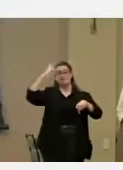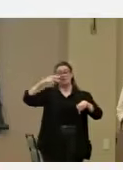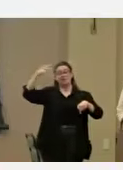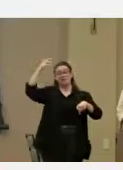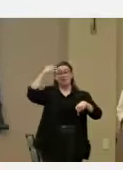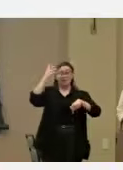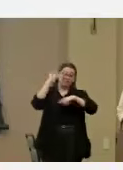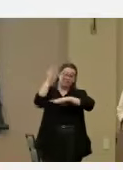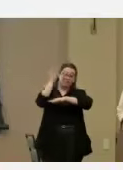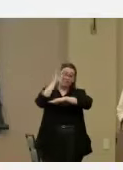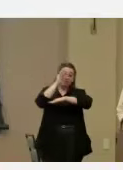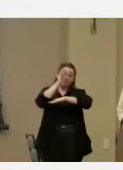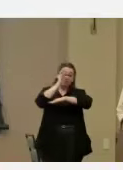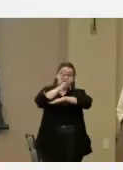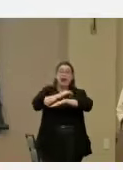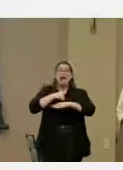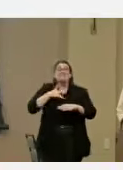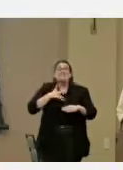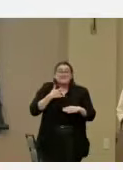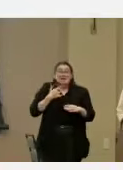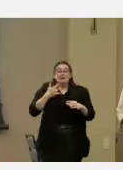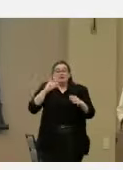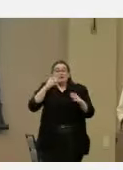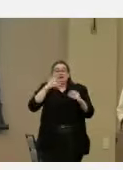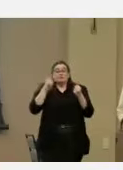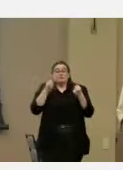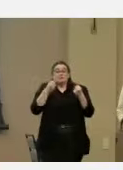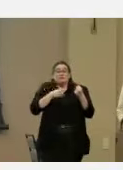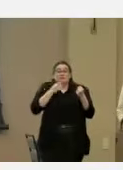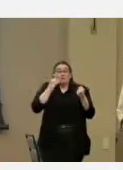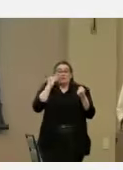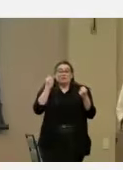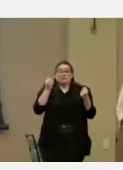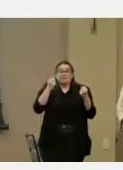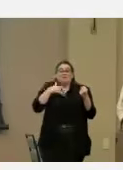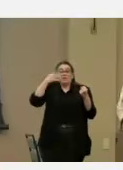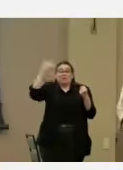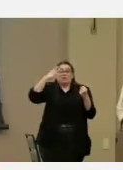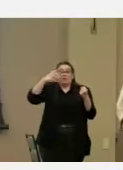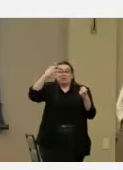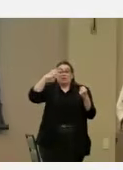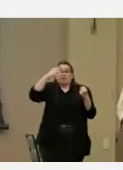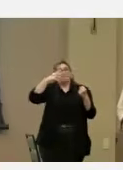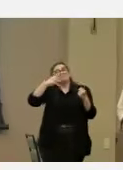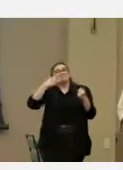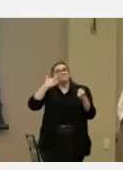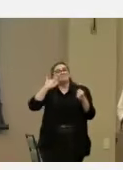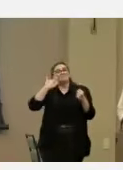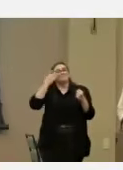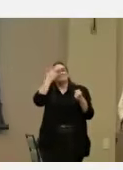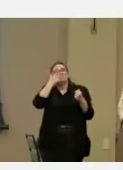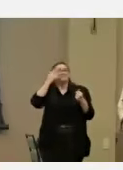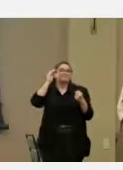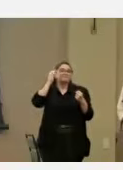have felt the sun on my skin on the way home. That means it's time to reapply. So whenever you find yourself, this feels so